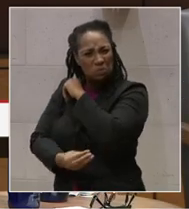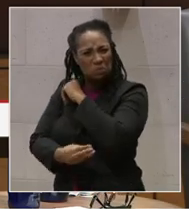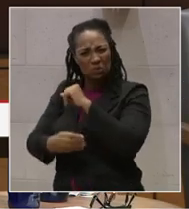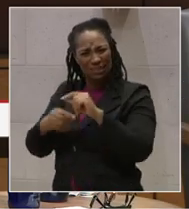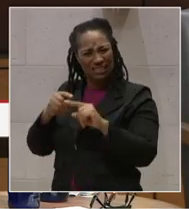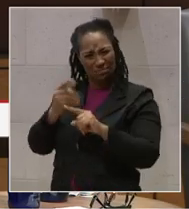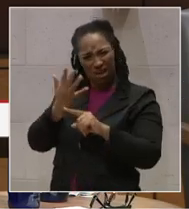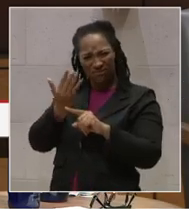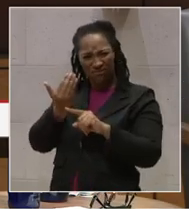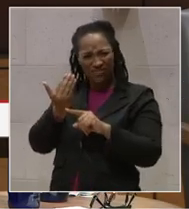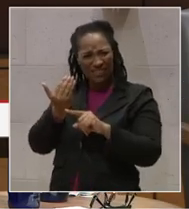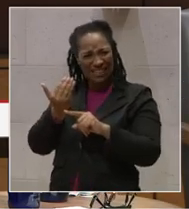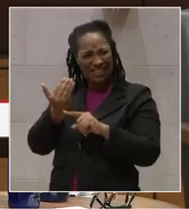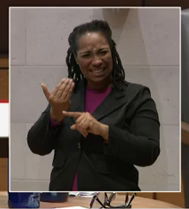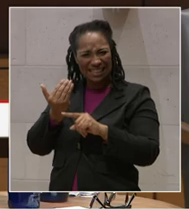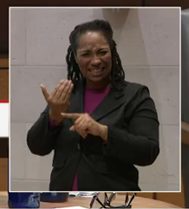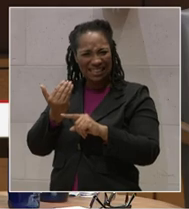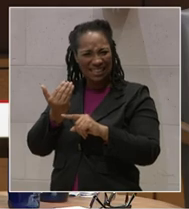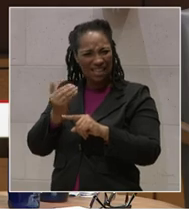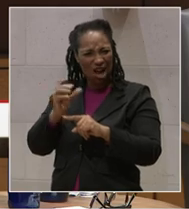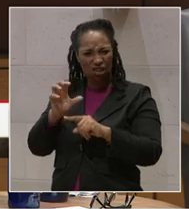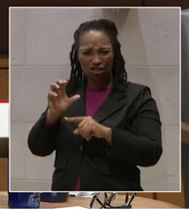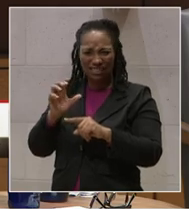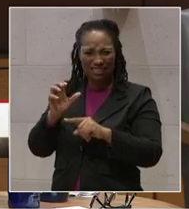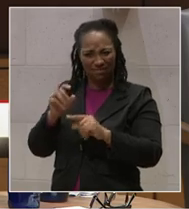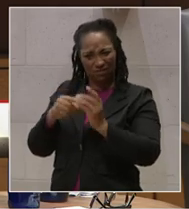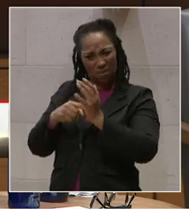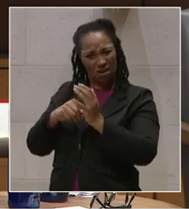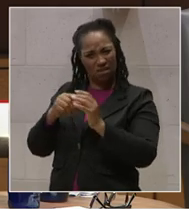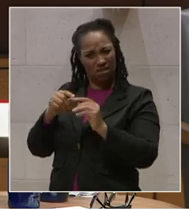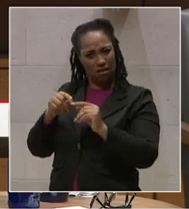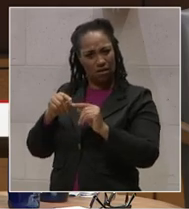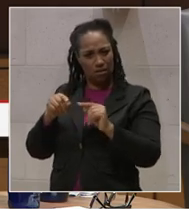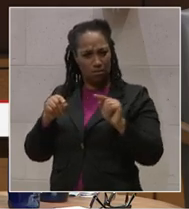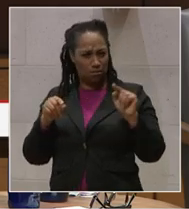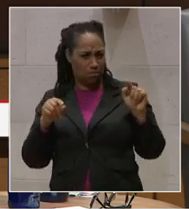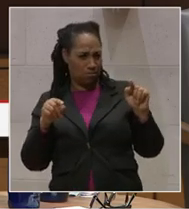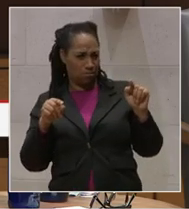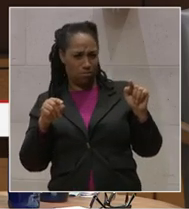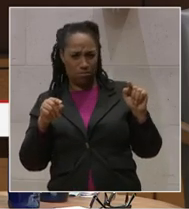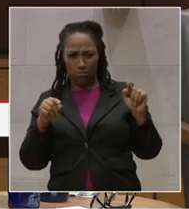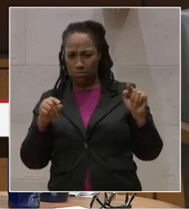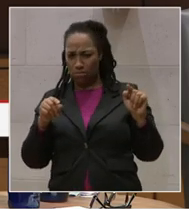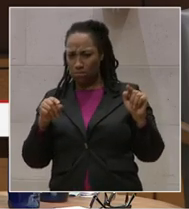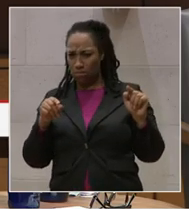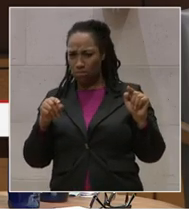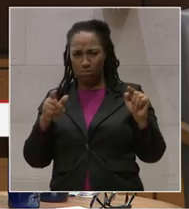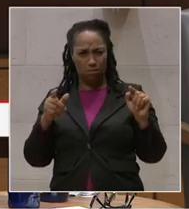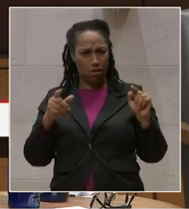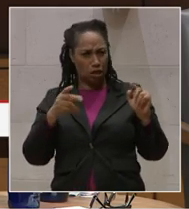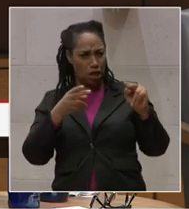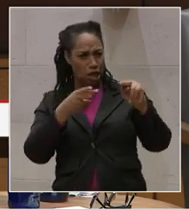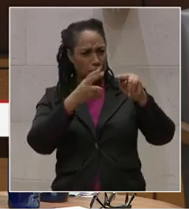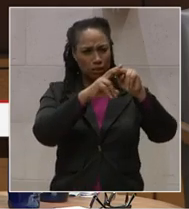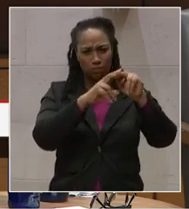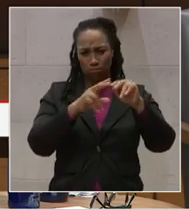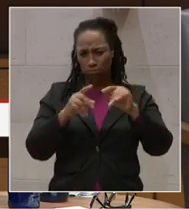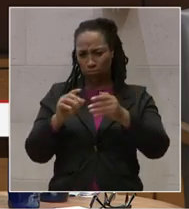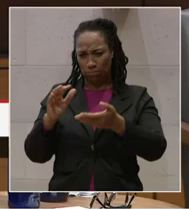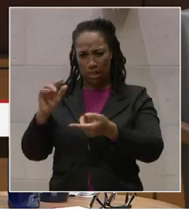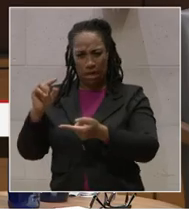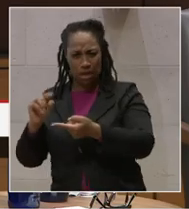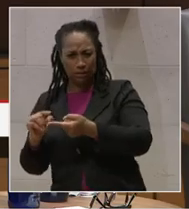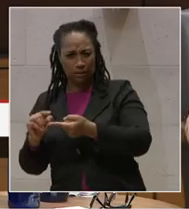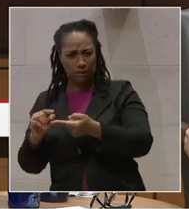into addition to our 36K goal by 2025 with 12,000 affordable units, making sure that